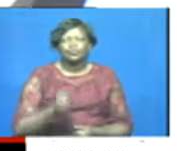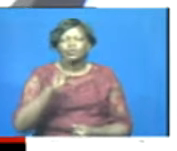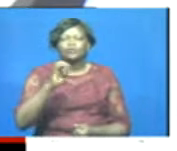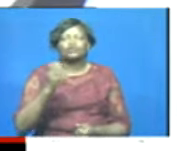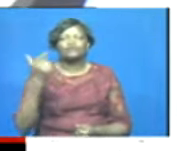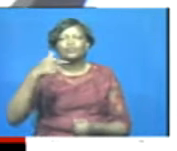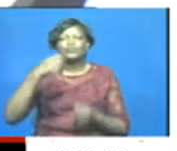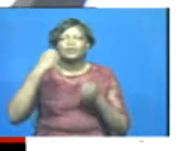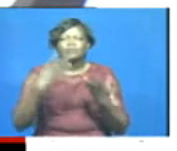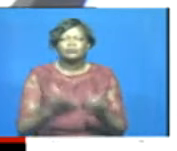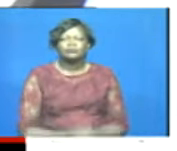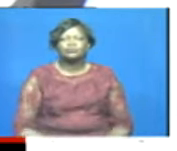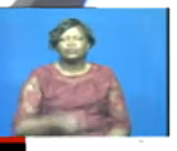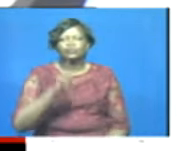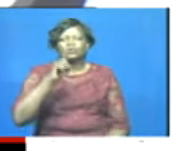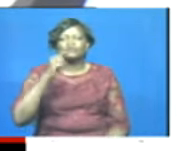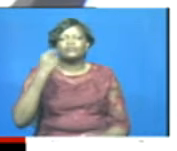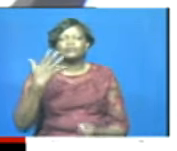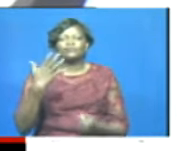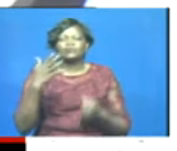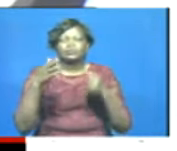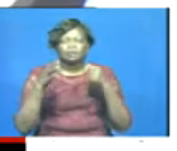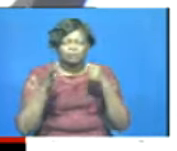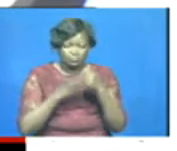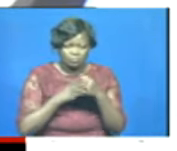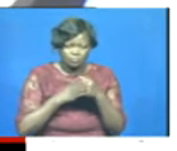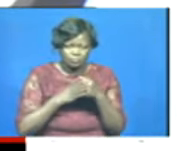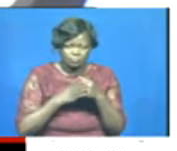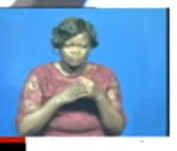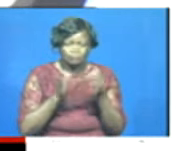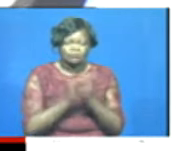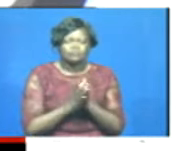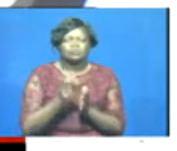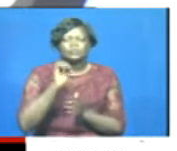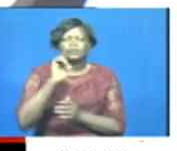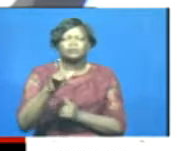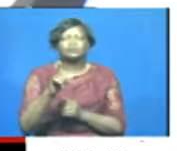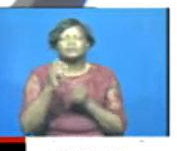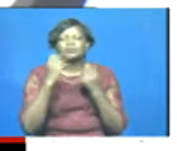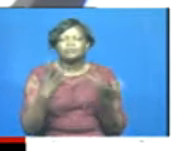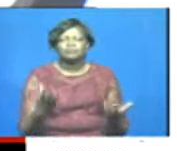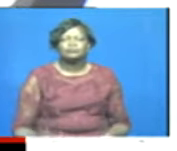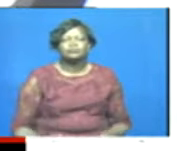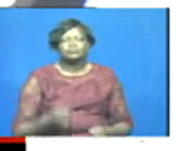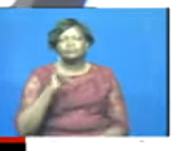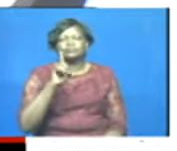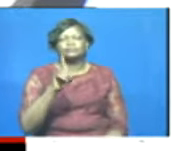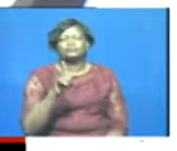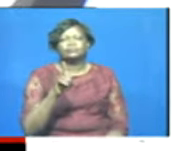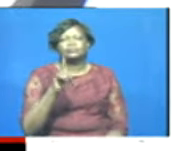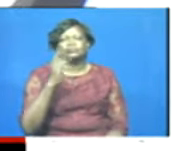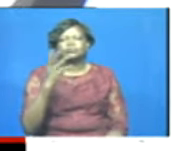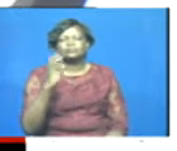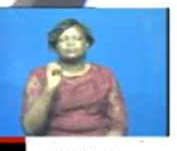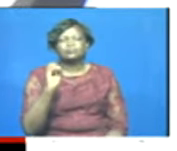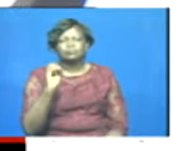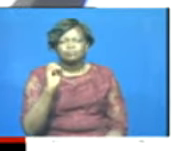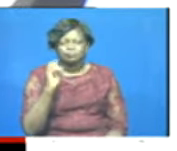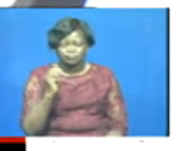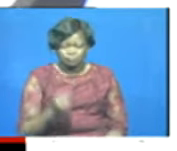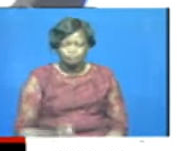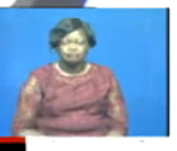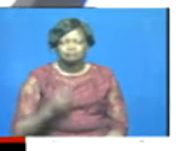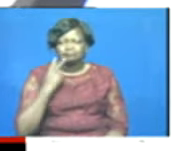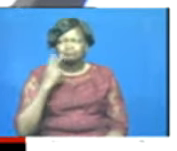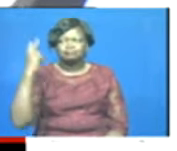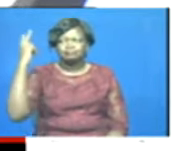cost 159 shillings, while diesel will retail at 140 shillings. Let's look at that report